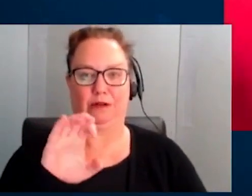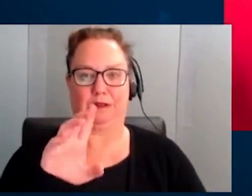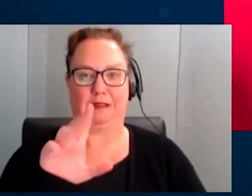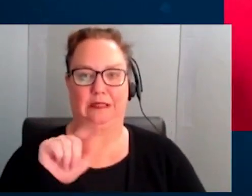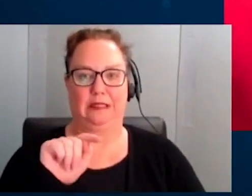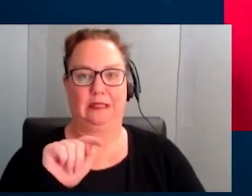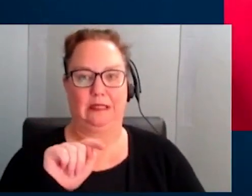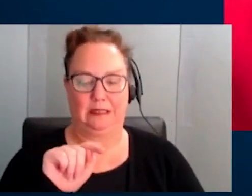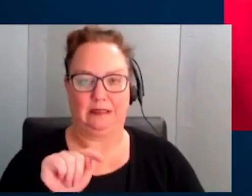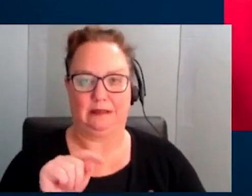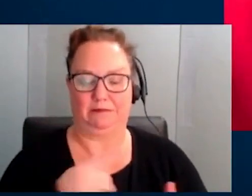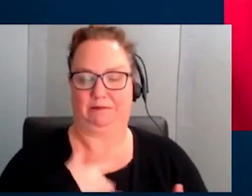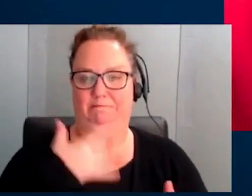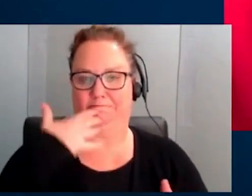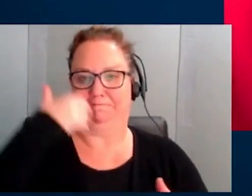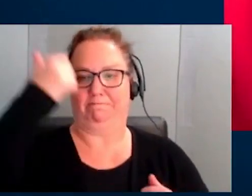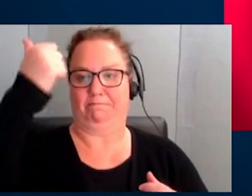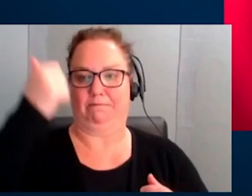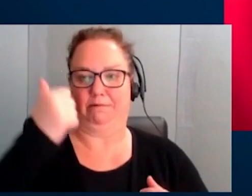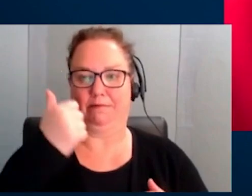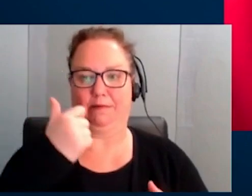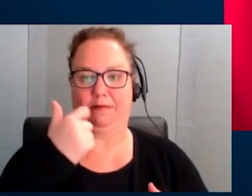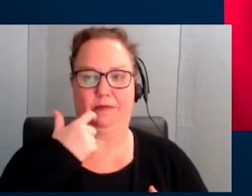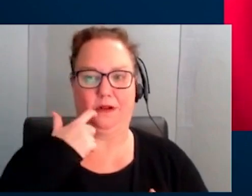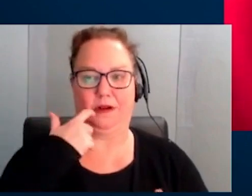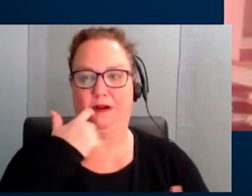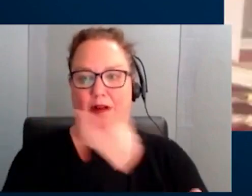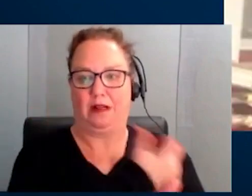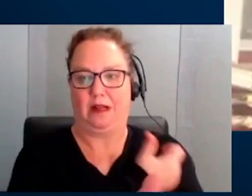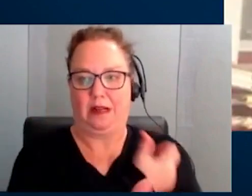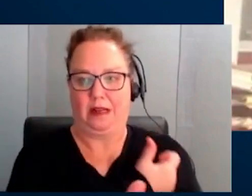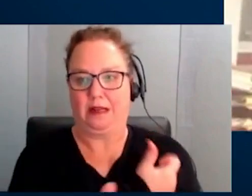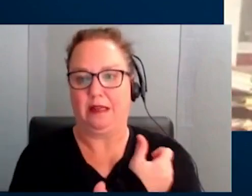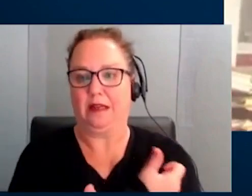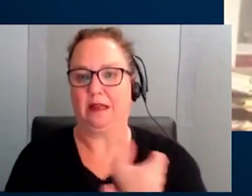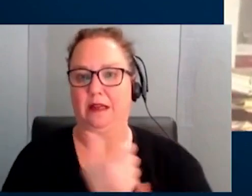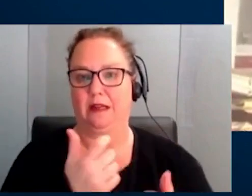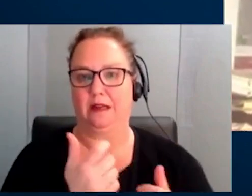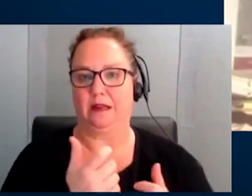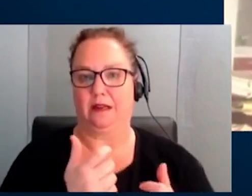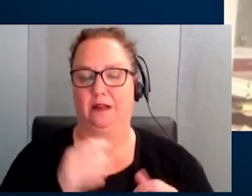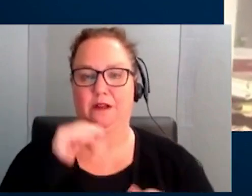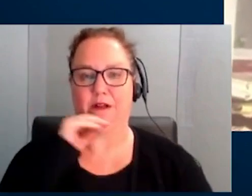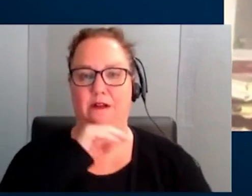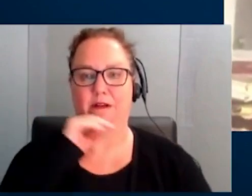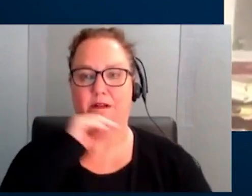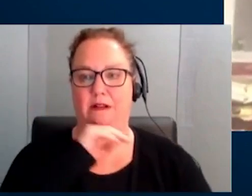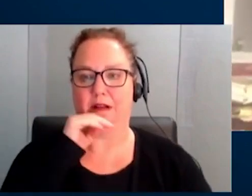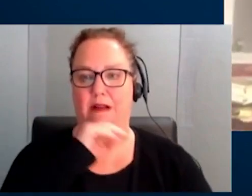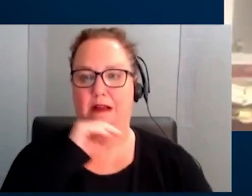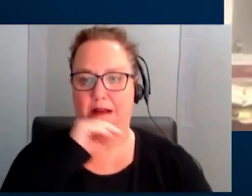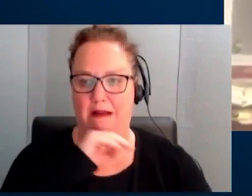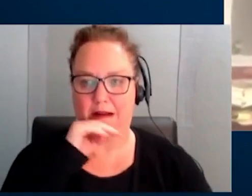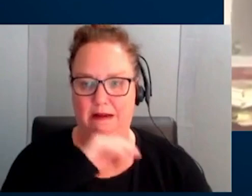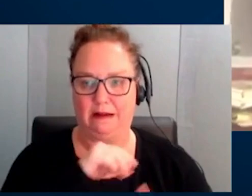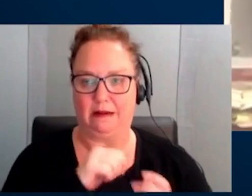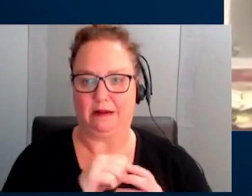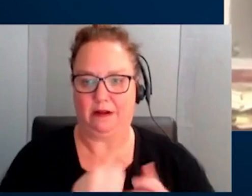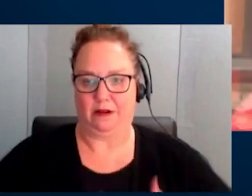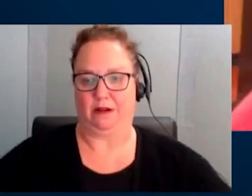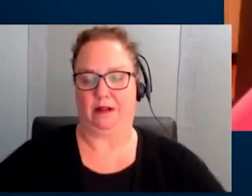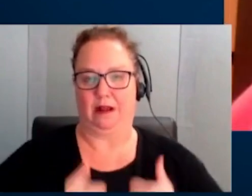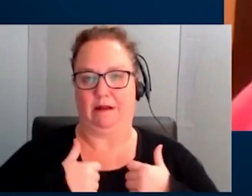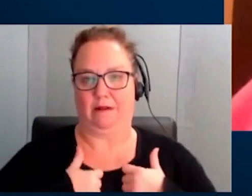the corner. If you're a drug addict, like to where I was, you lie. Your whole life is built